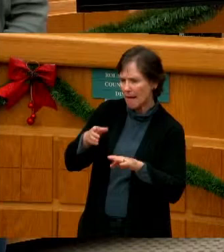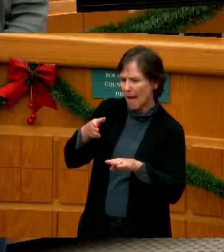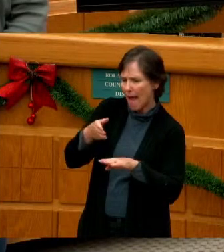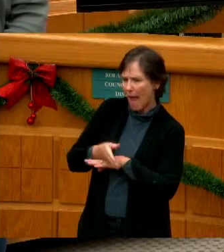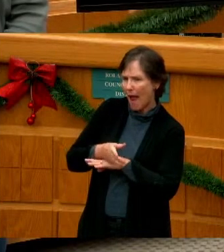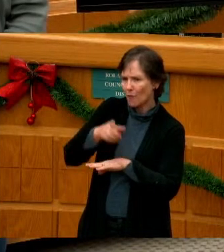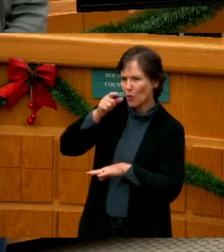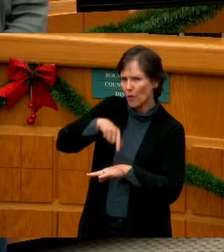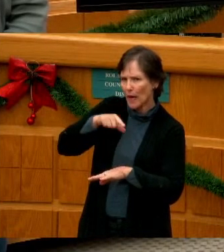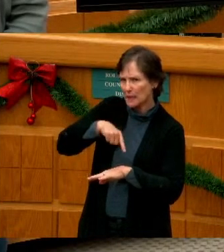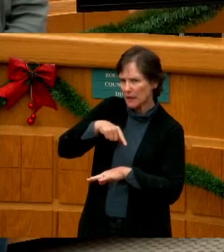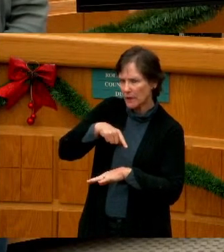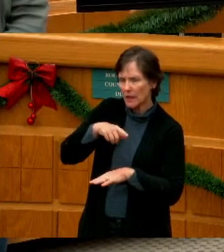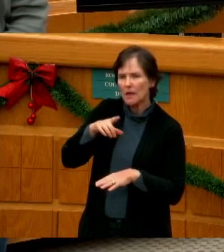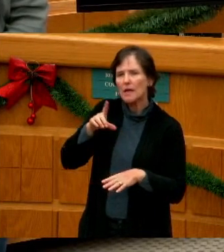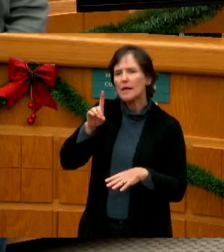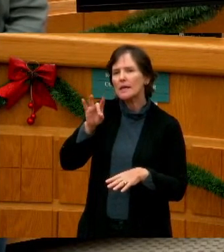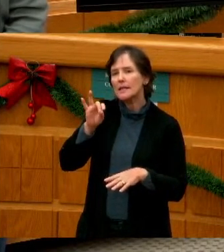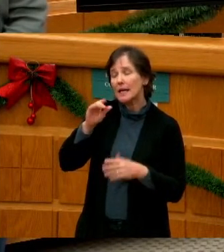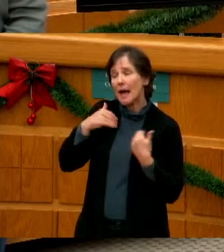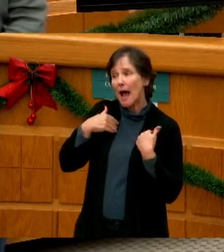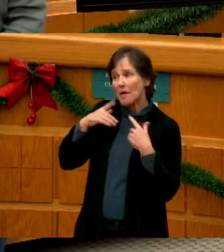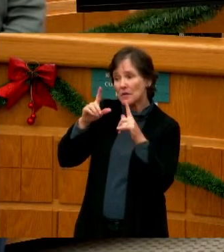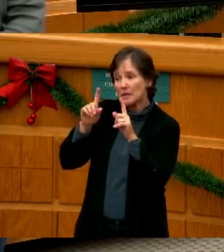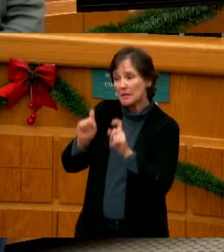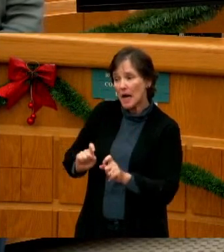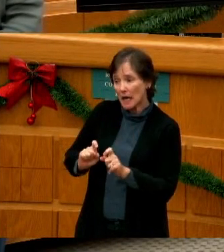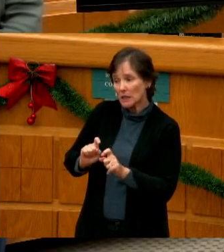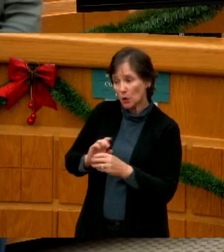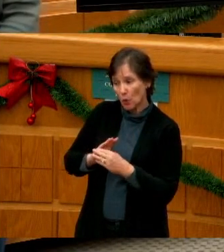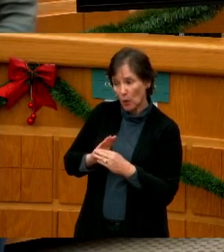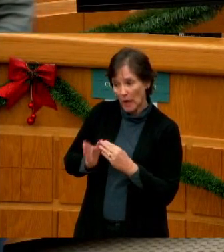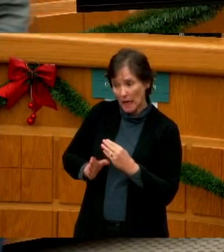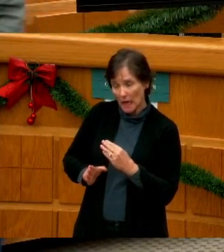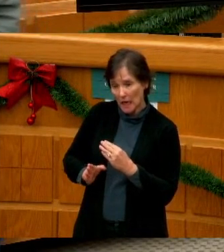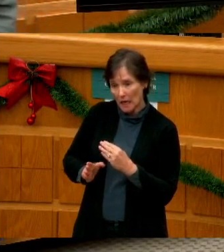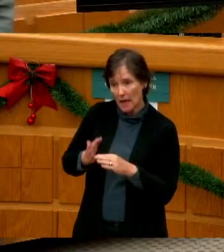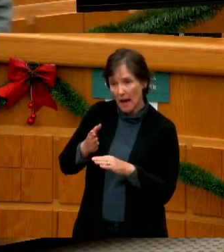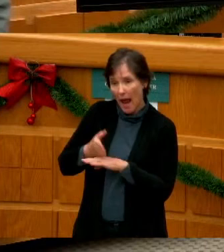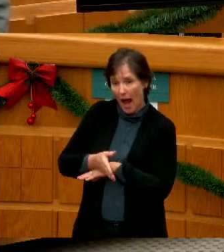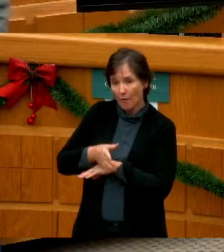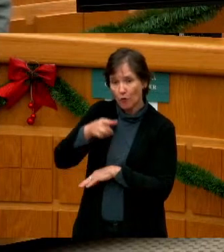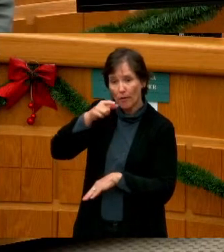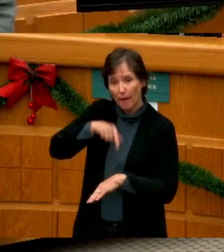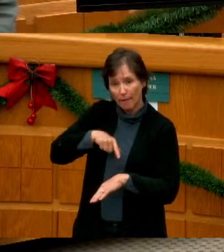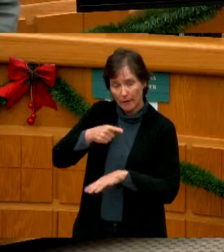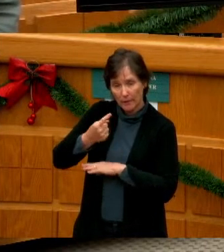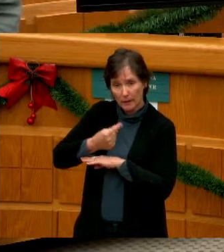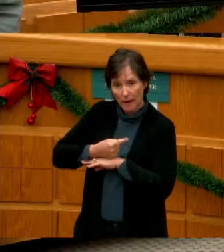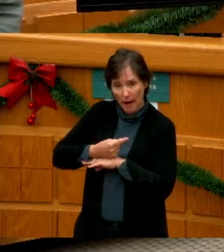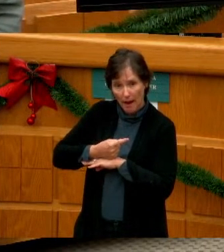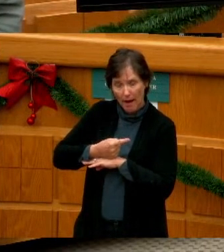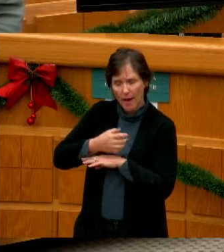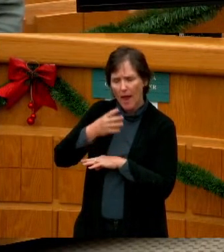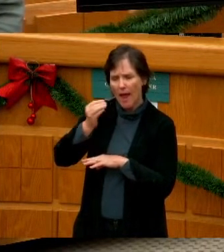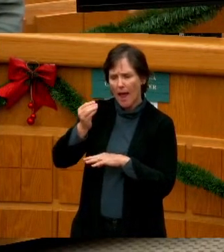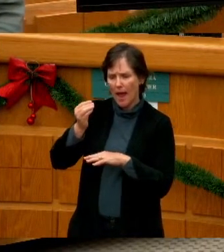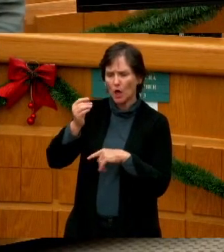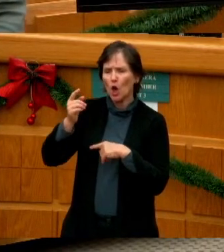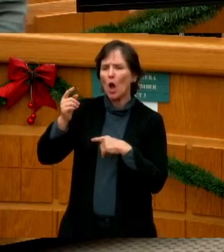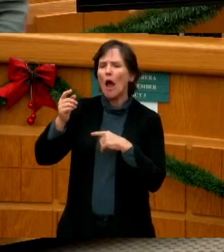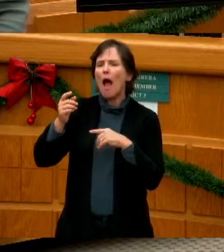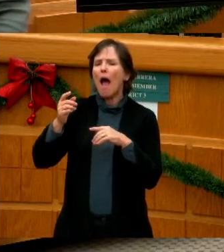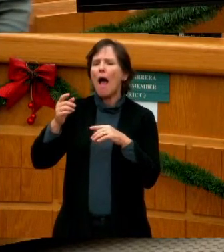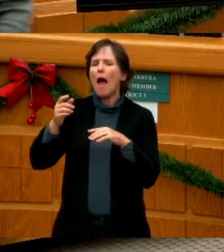were people tested after Thanksgiving? And was this testing done over the weekend? And how long will